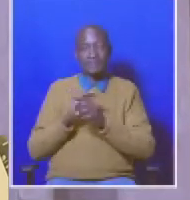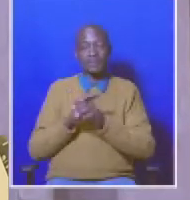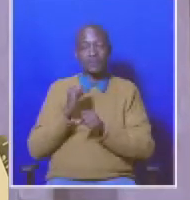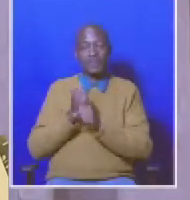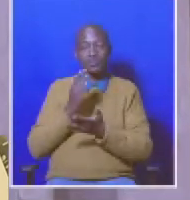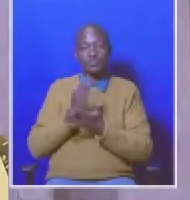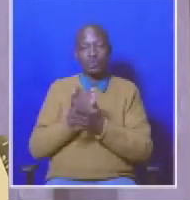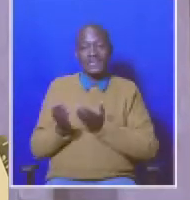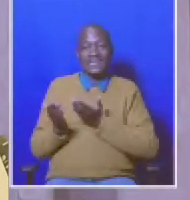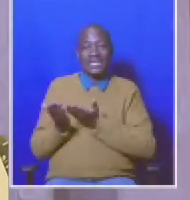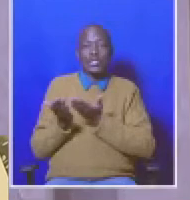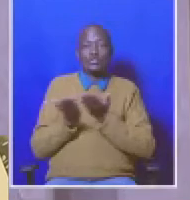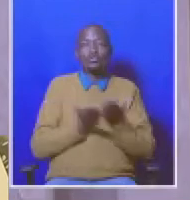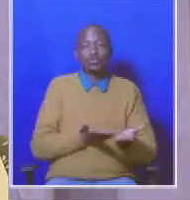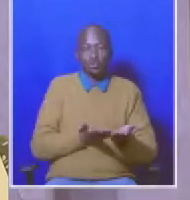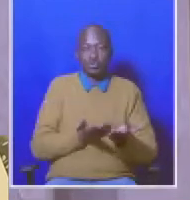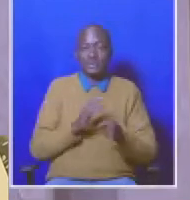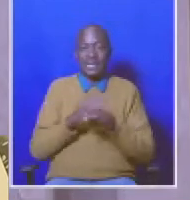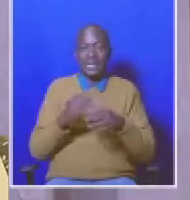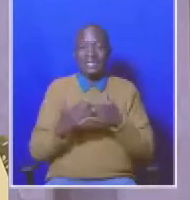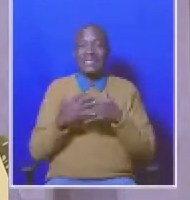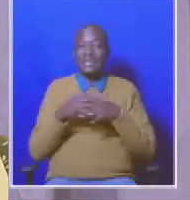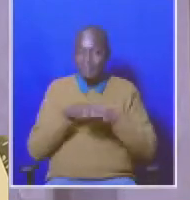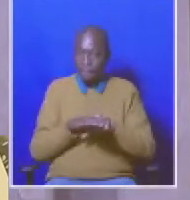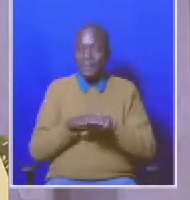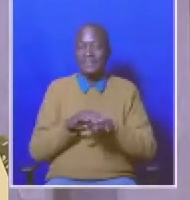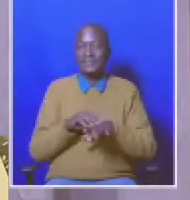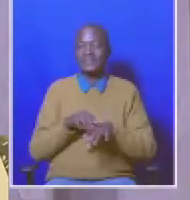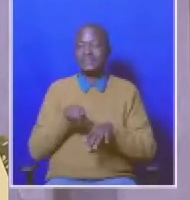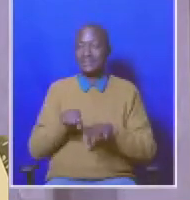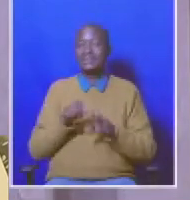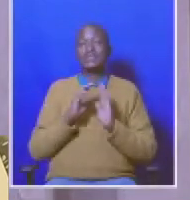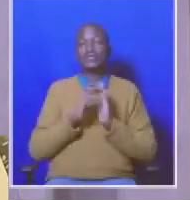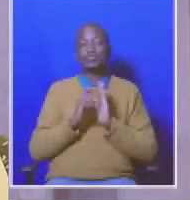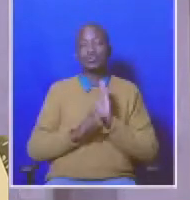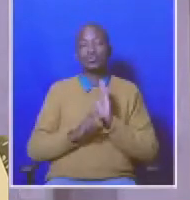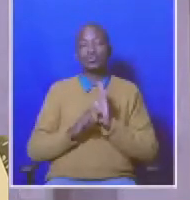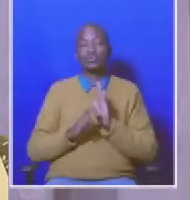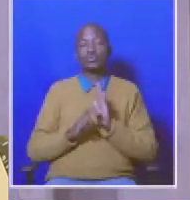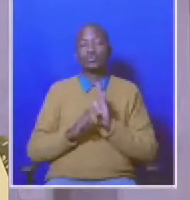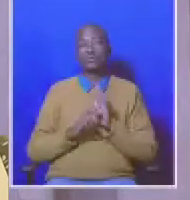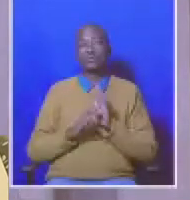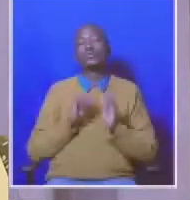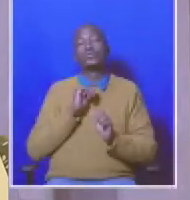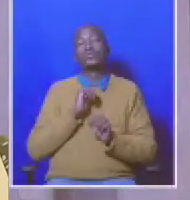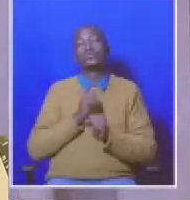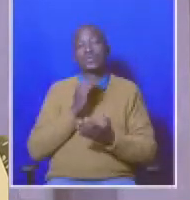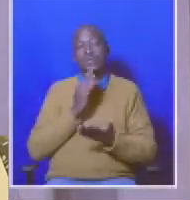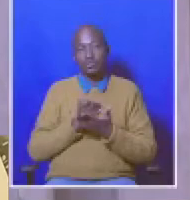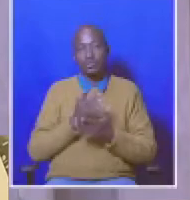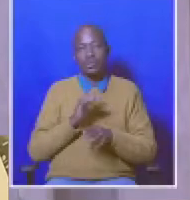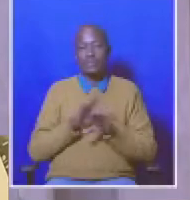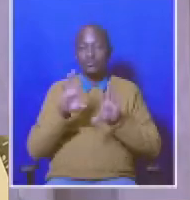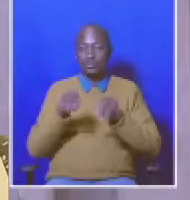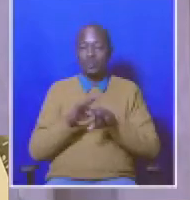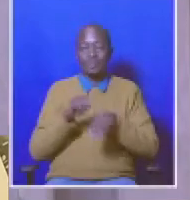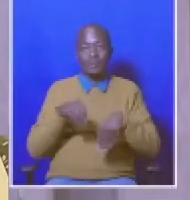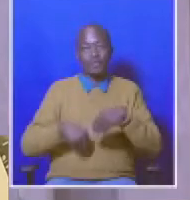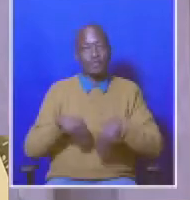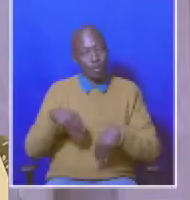introduce and implement these guidelines to be able to keep fraud and